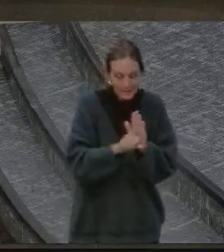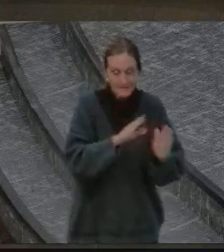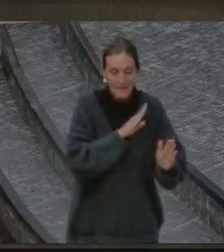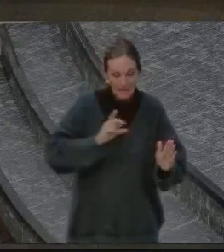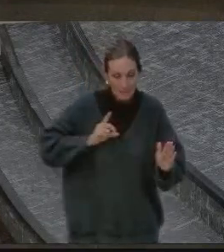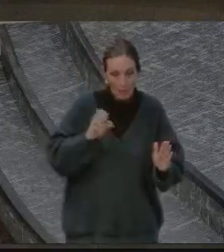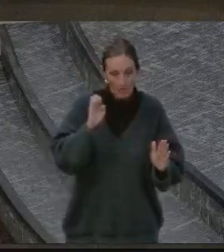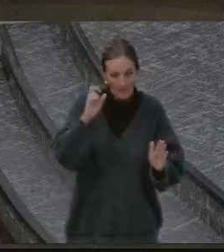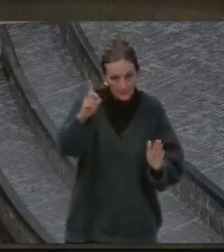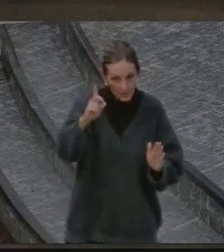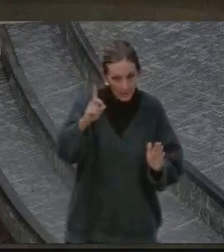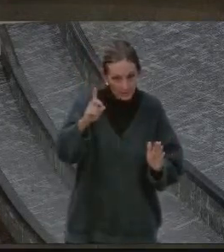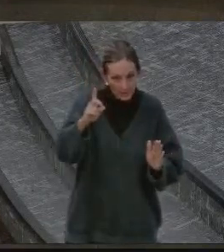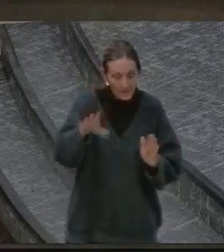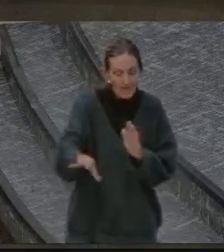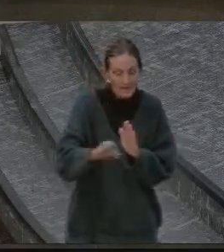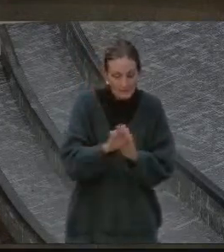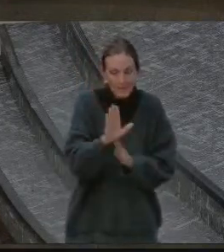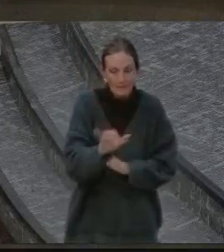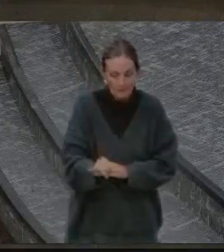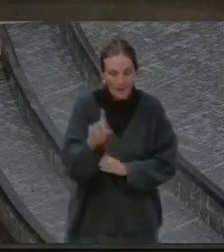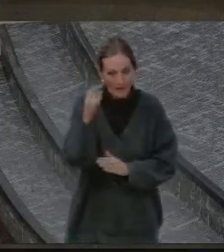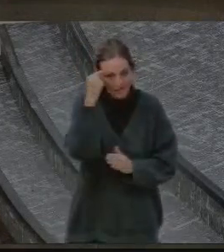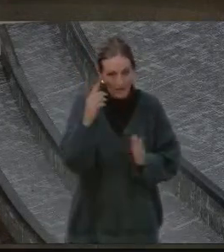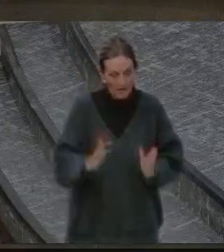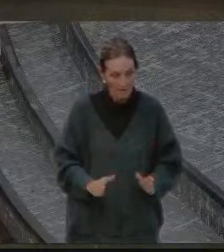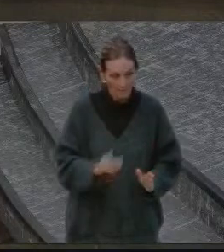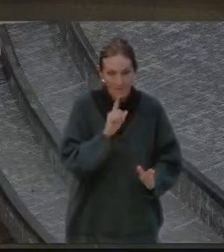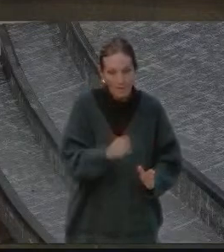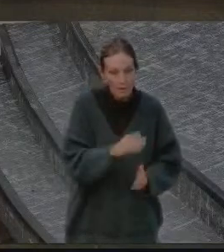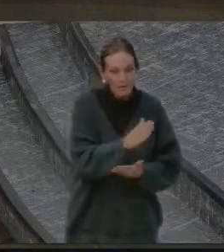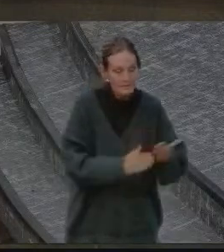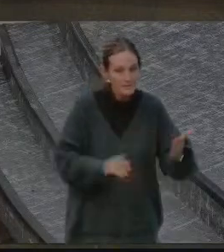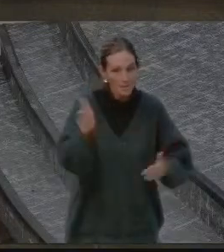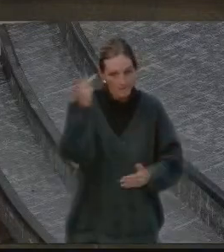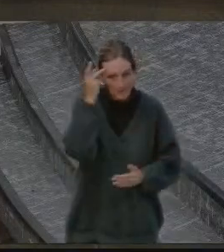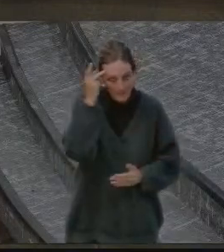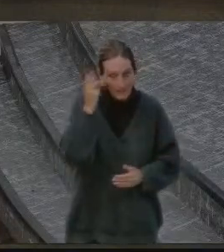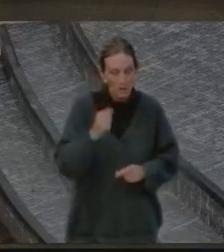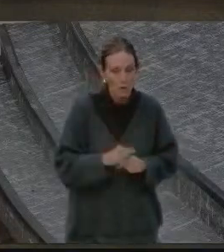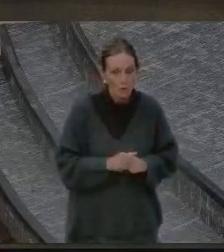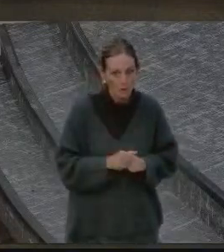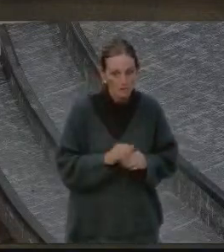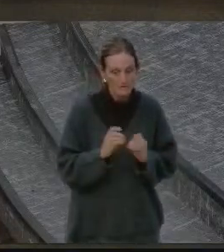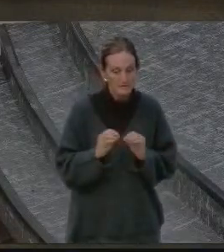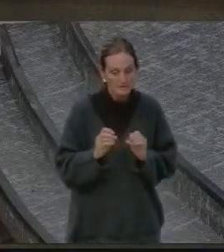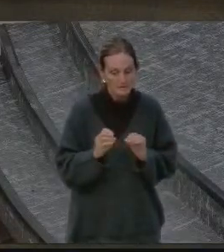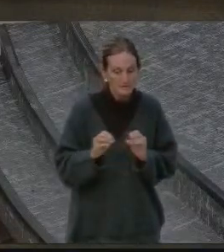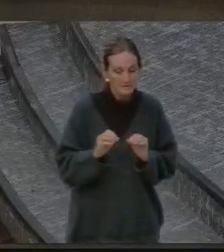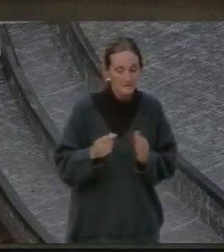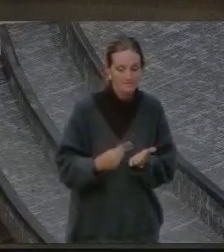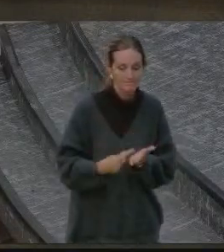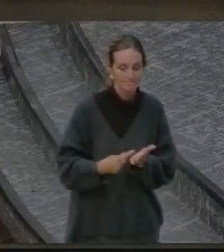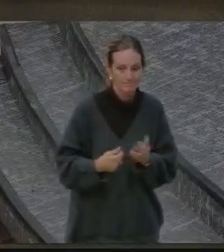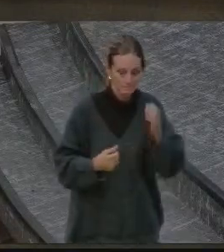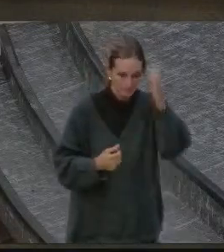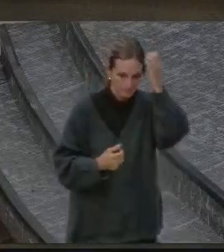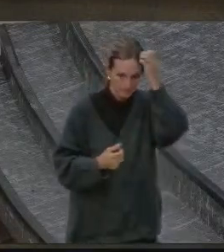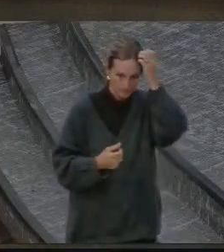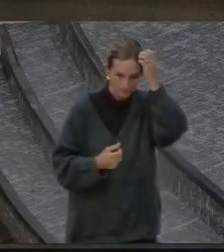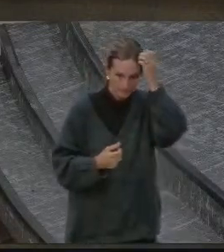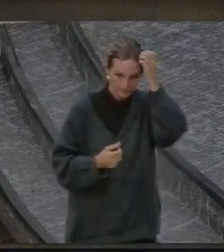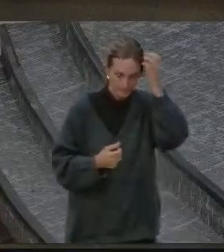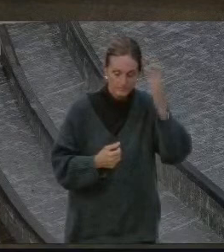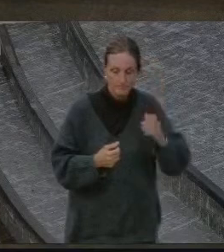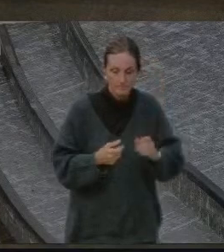by the governor, and so there is some political undertone to these things, and I don't think that